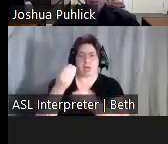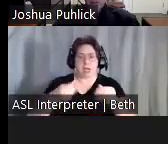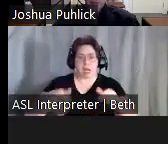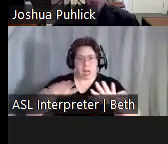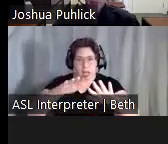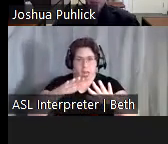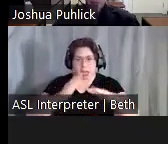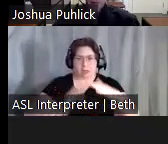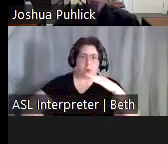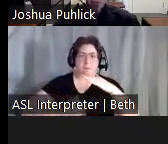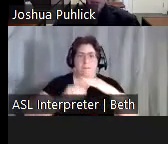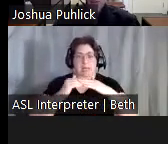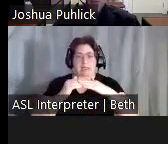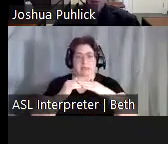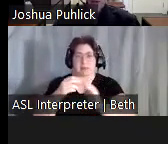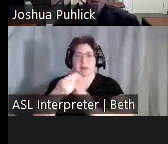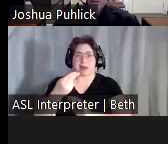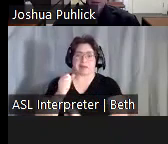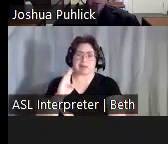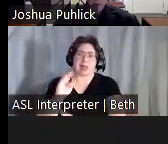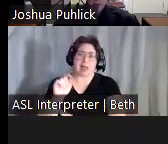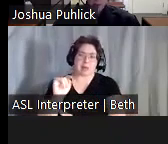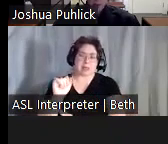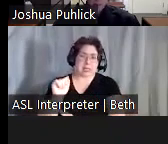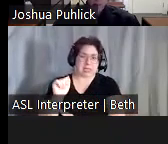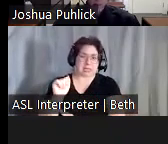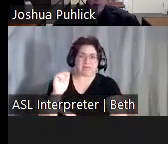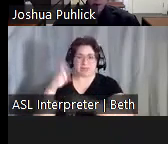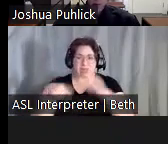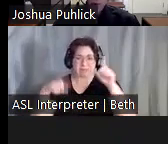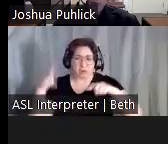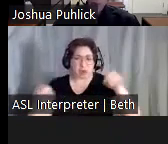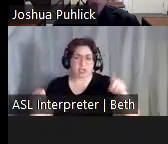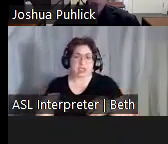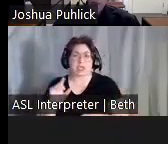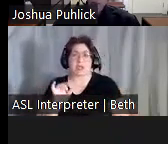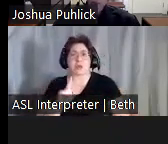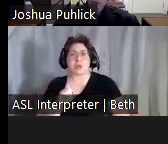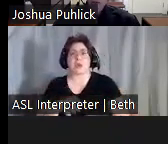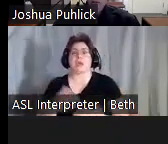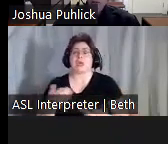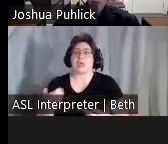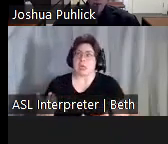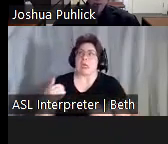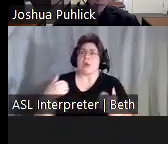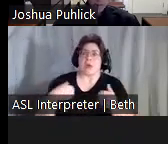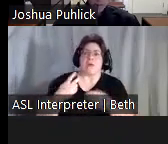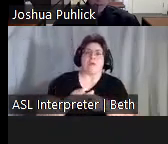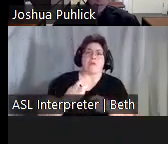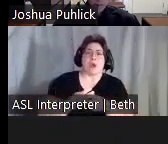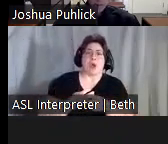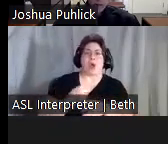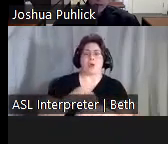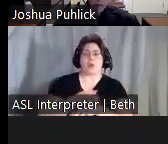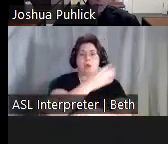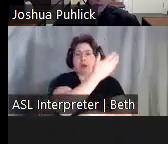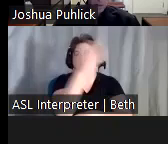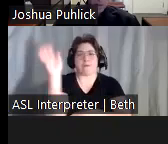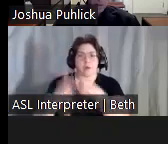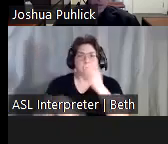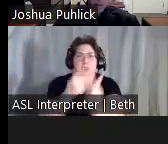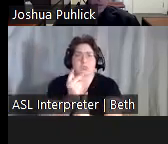Yeah, definitely. We do have the hardwood forest types. We have a